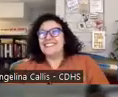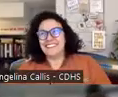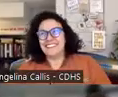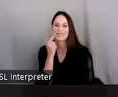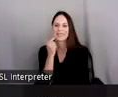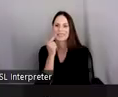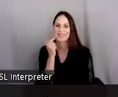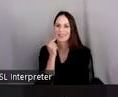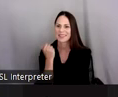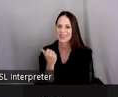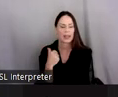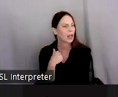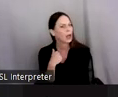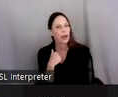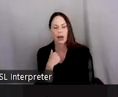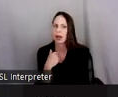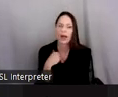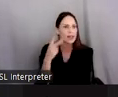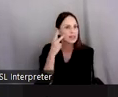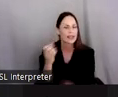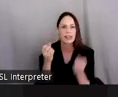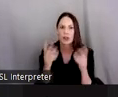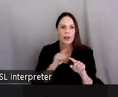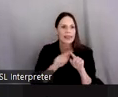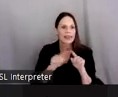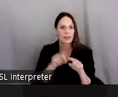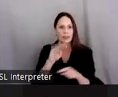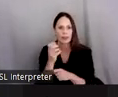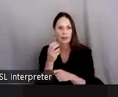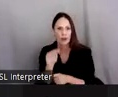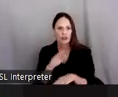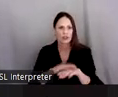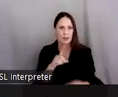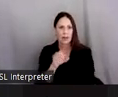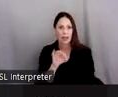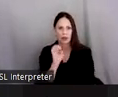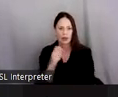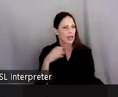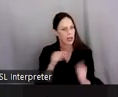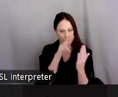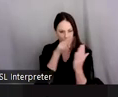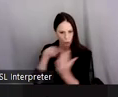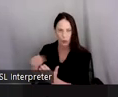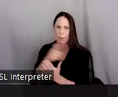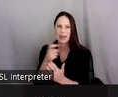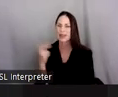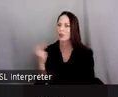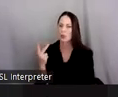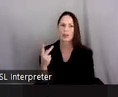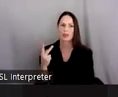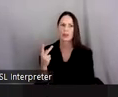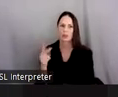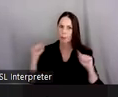I see so many documents, like there's so many versions of this on my drives. I gotta go through them because we've been working on this as a live document. So